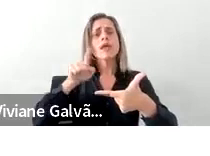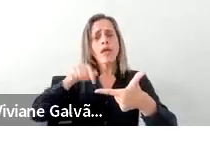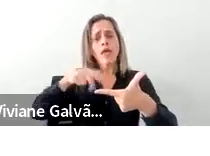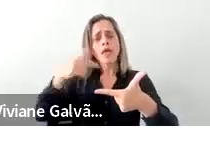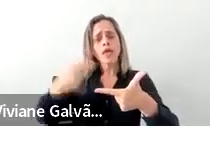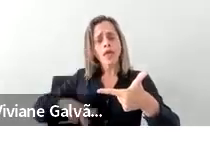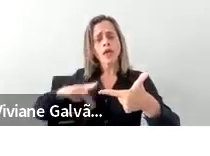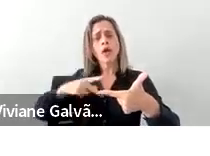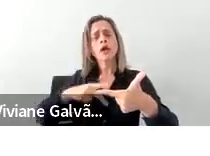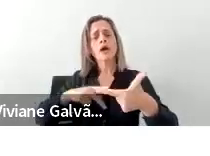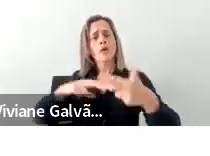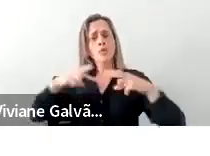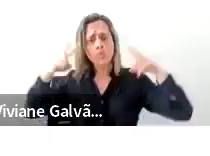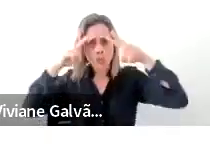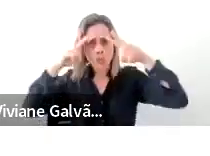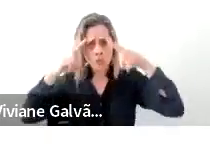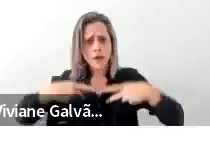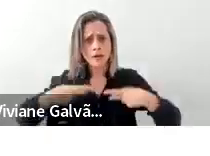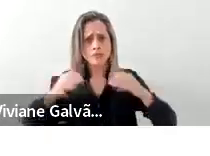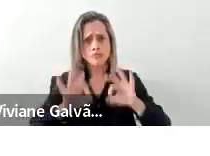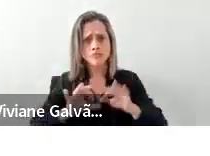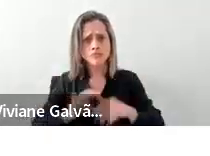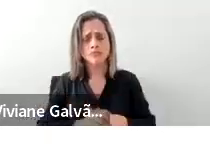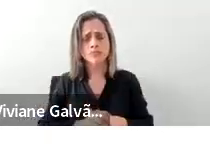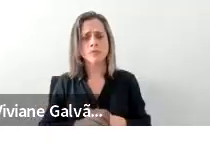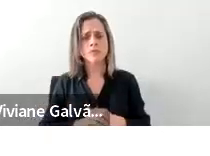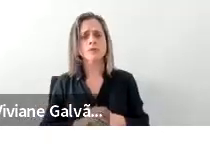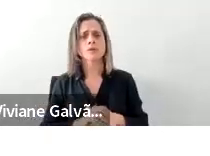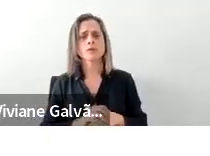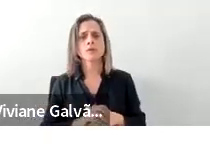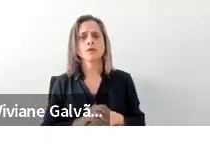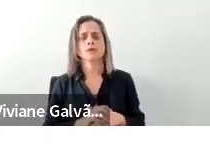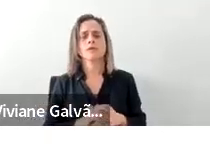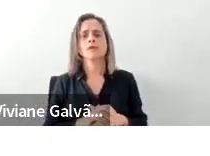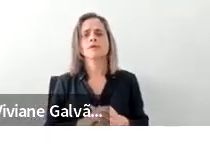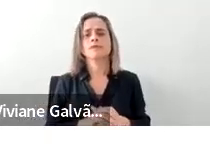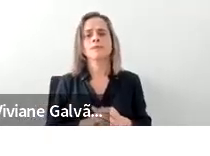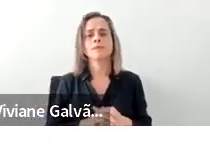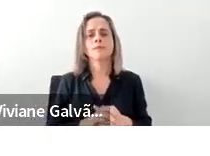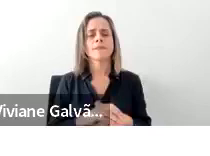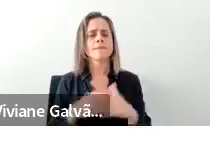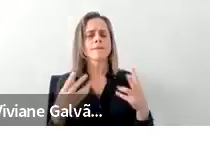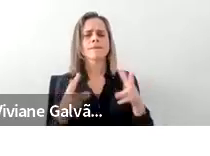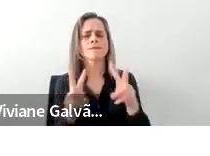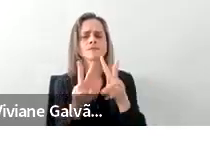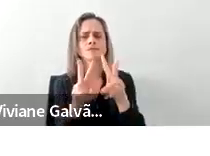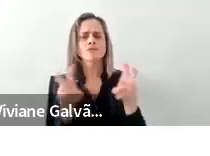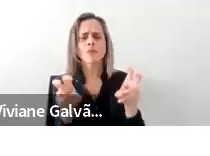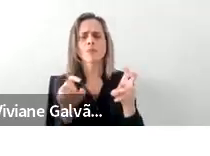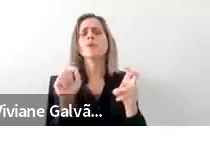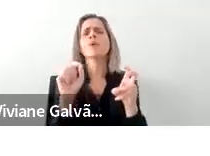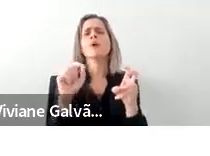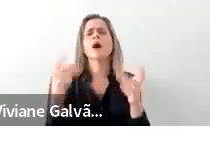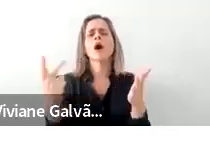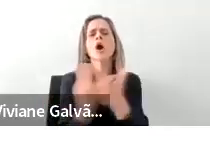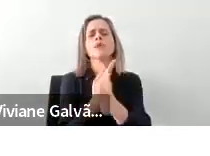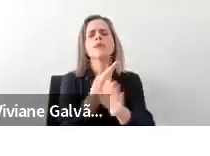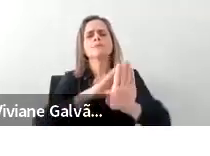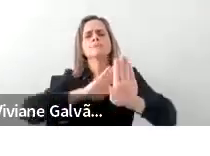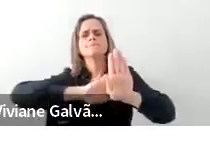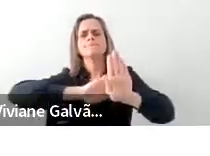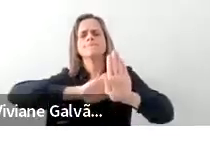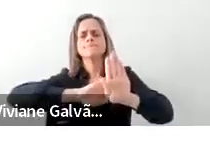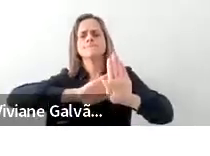necromancy that surrounds the products of labor on the basis of commodity production vanishes,